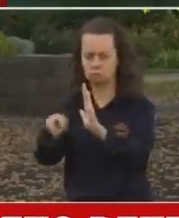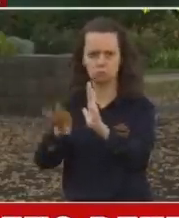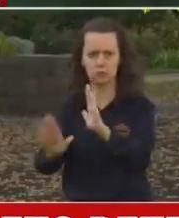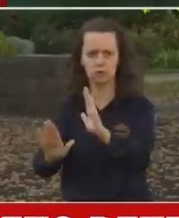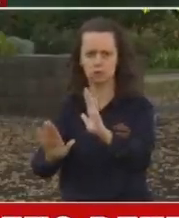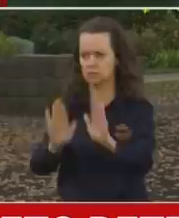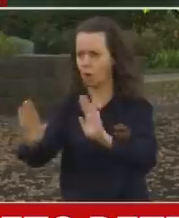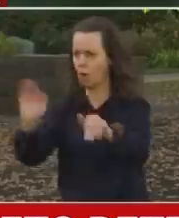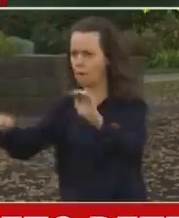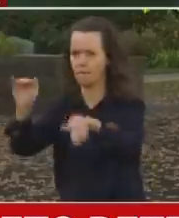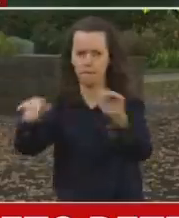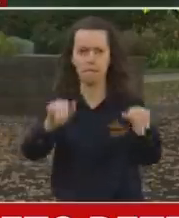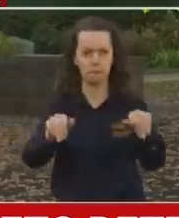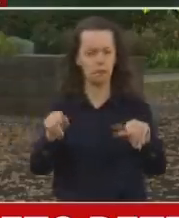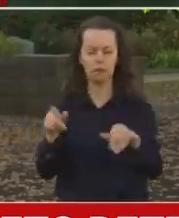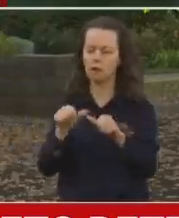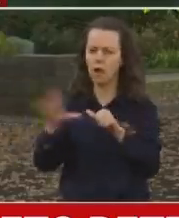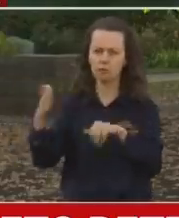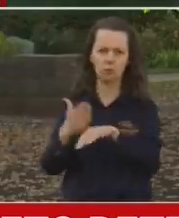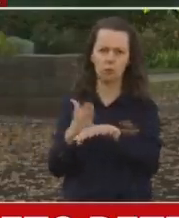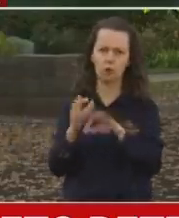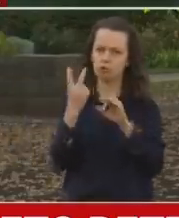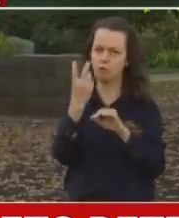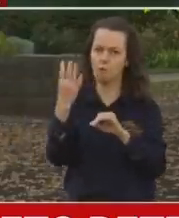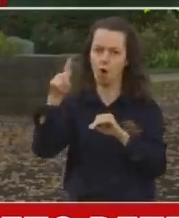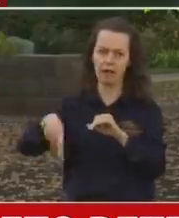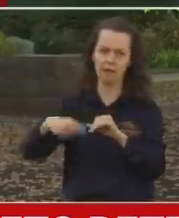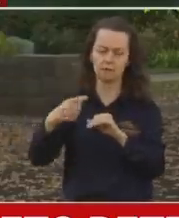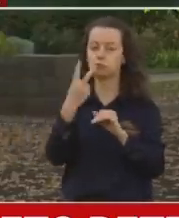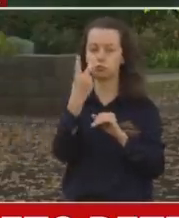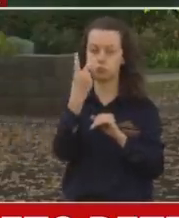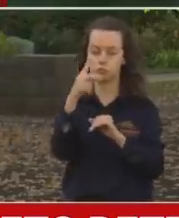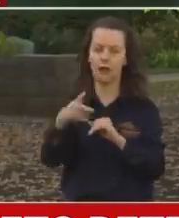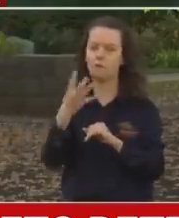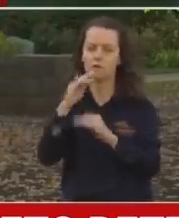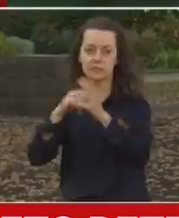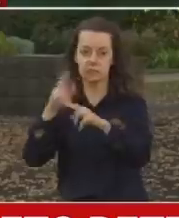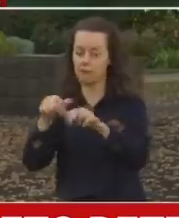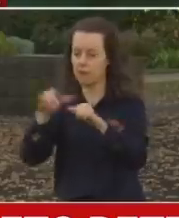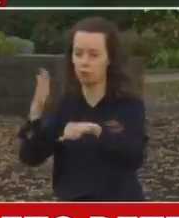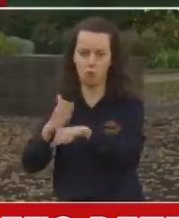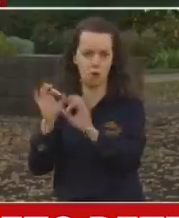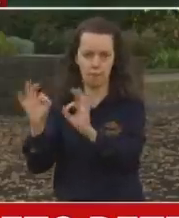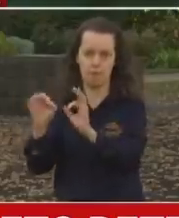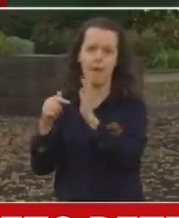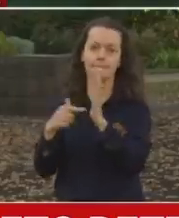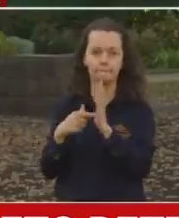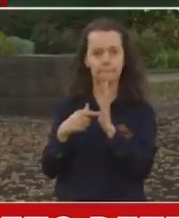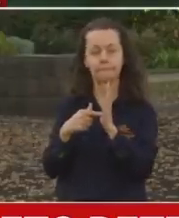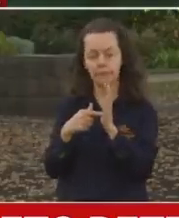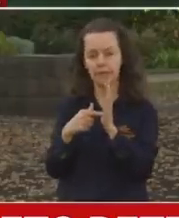But we are seeing today, via the number of cases, the number of exposure sites, we are running neck and neck with this thing right